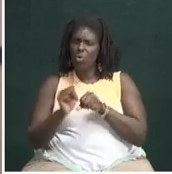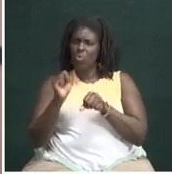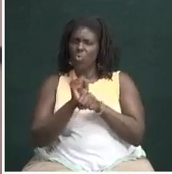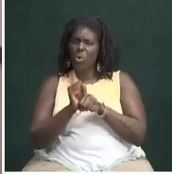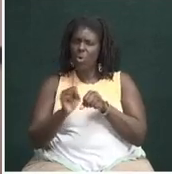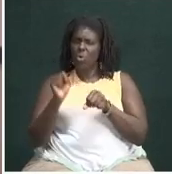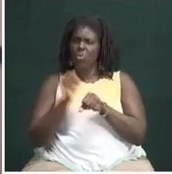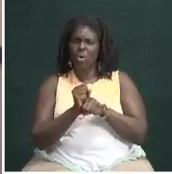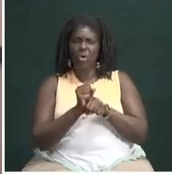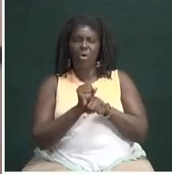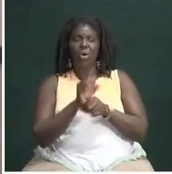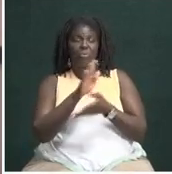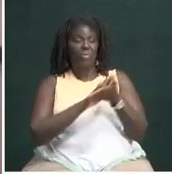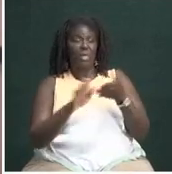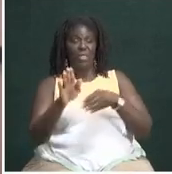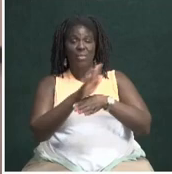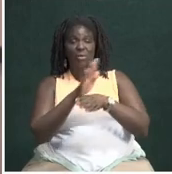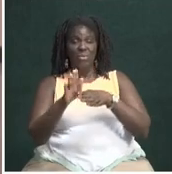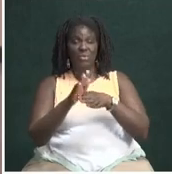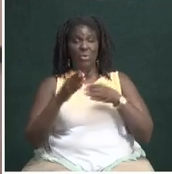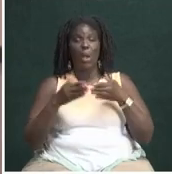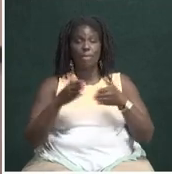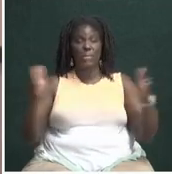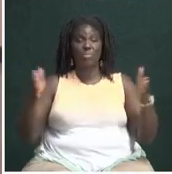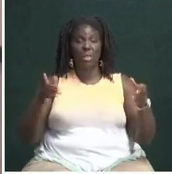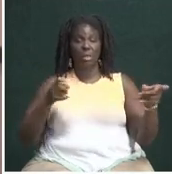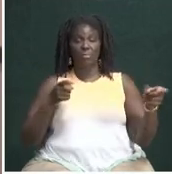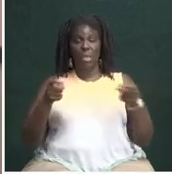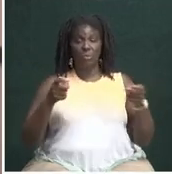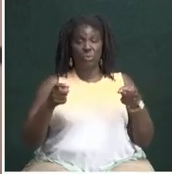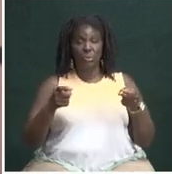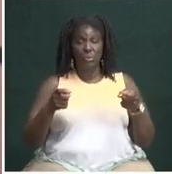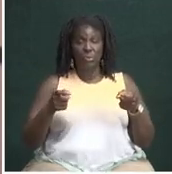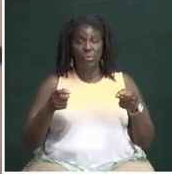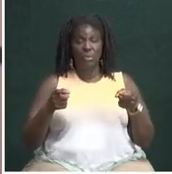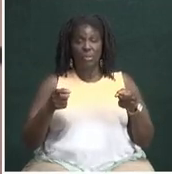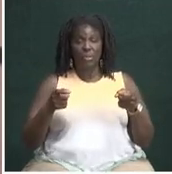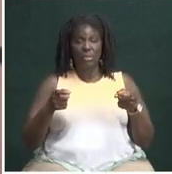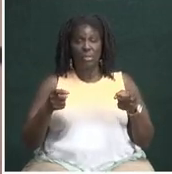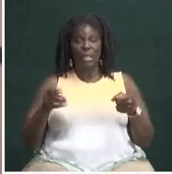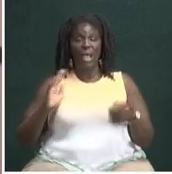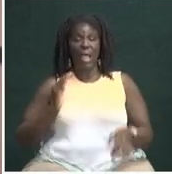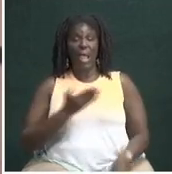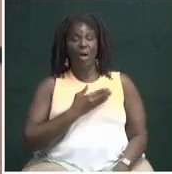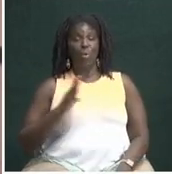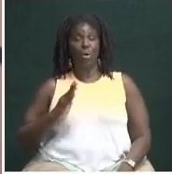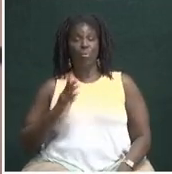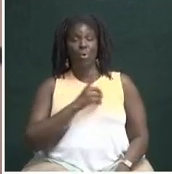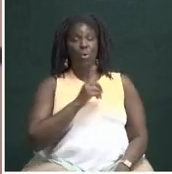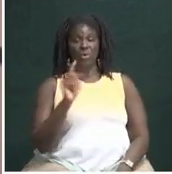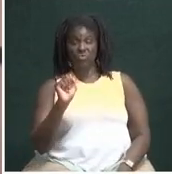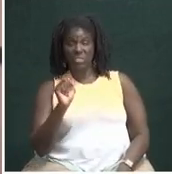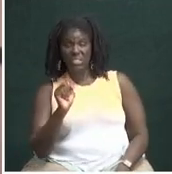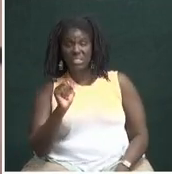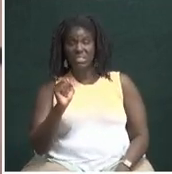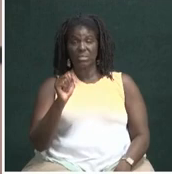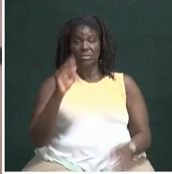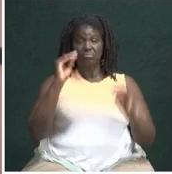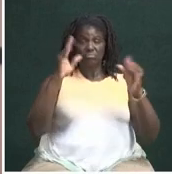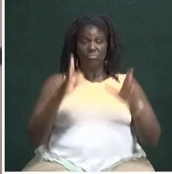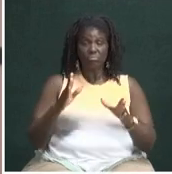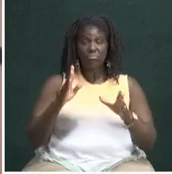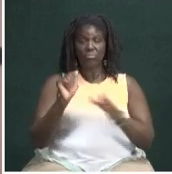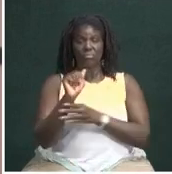from the College of Business and Public Management. On behalf of the trustees, the faculty, the